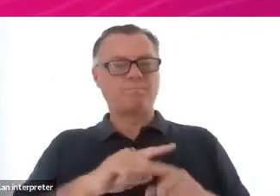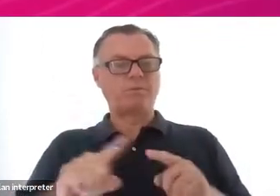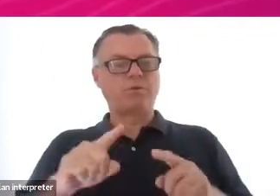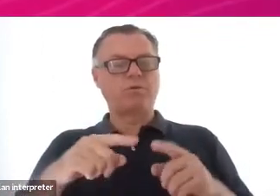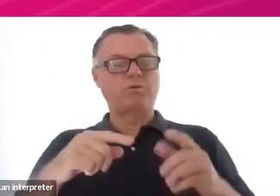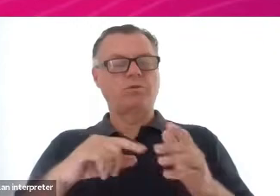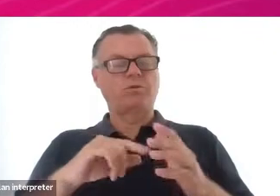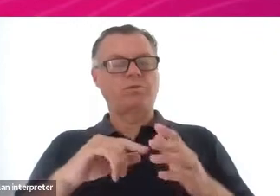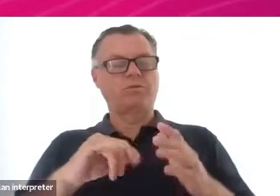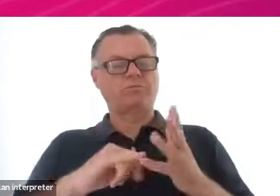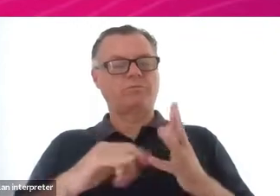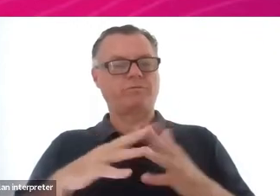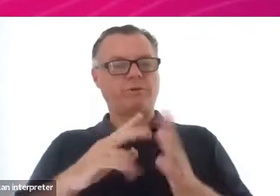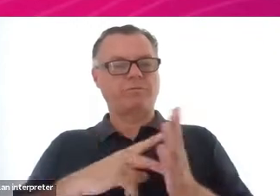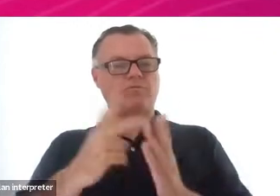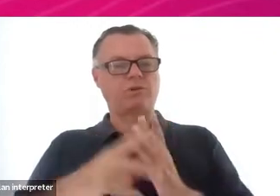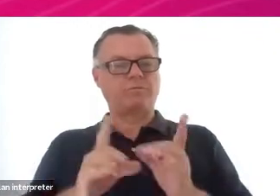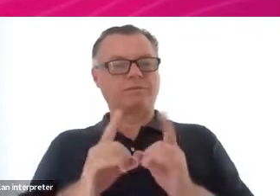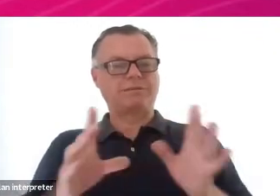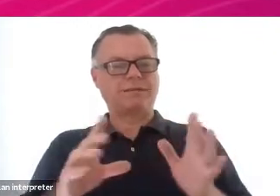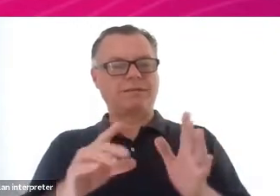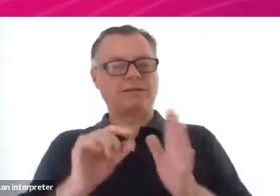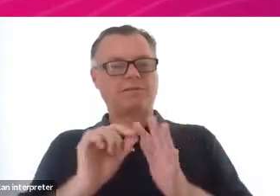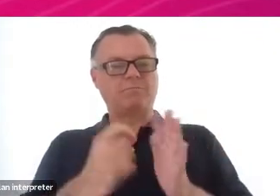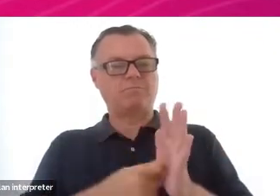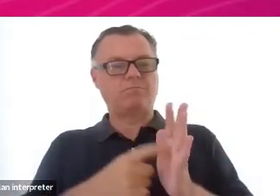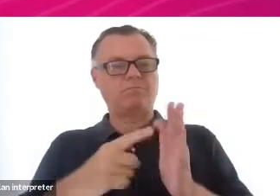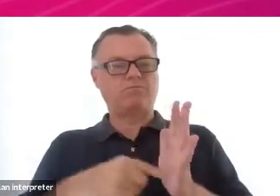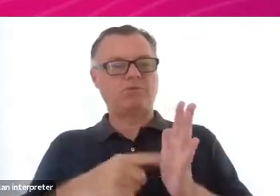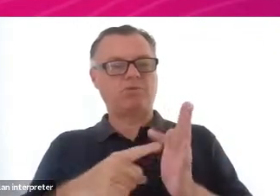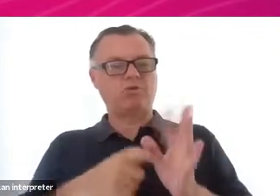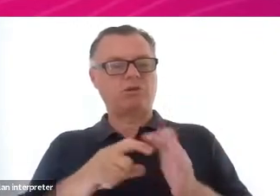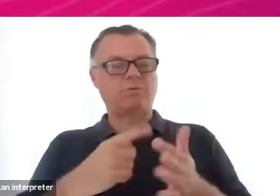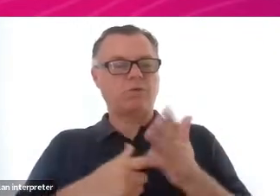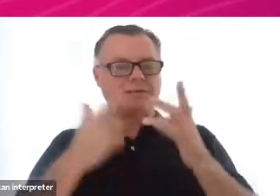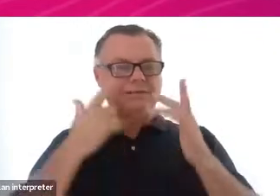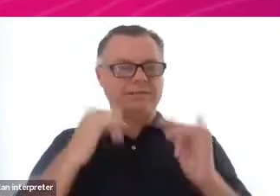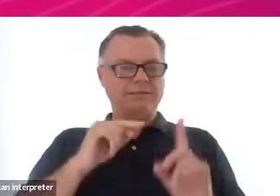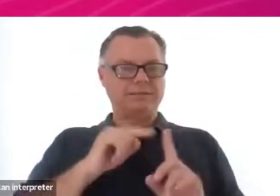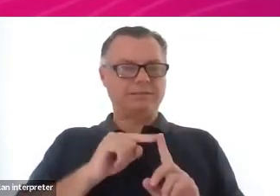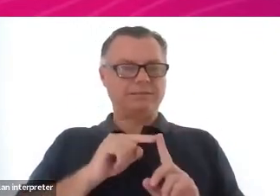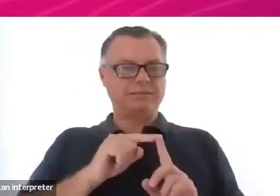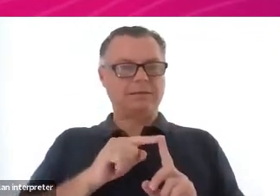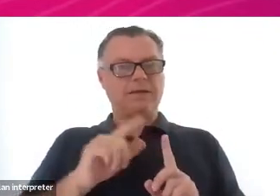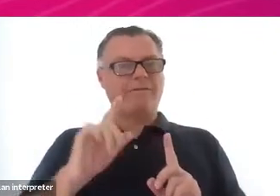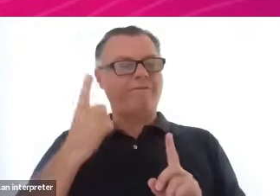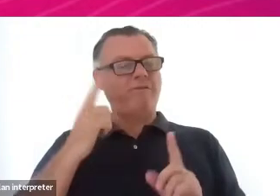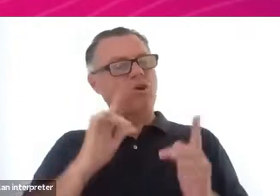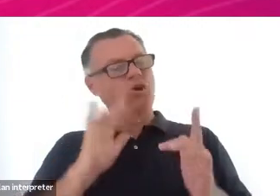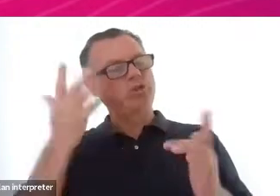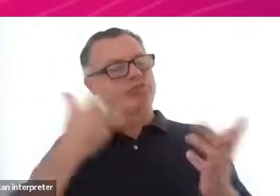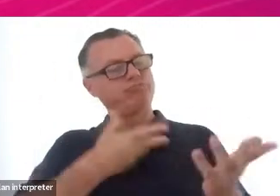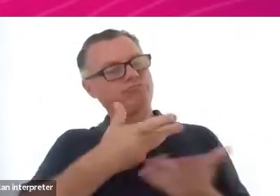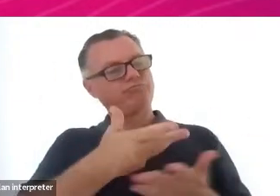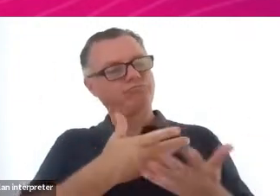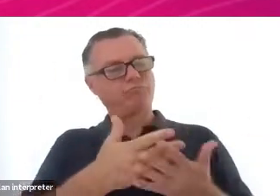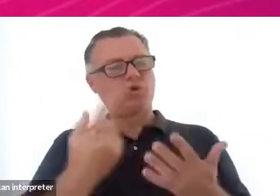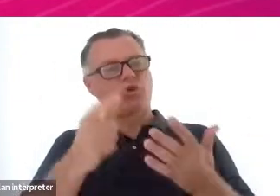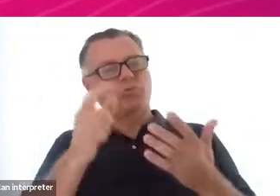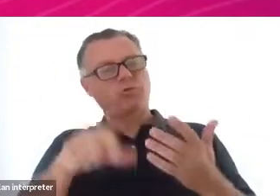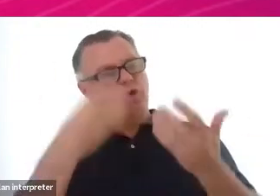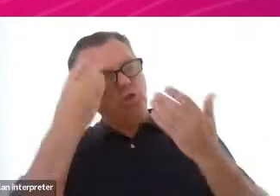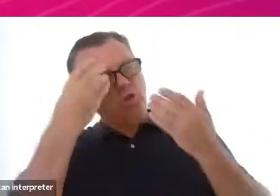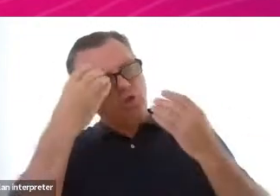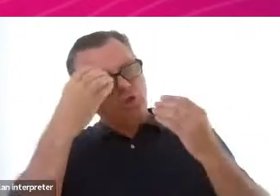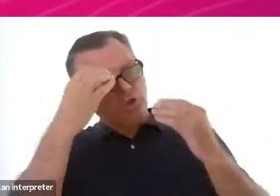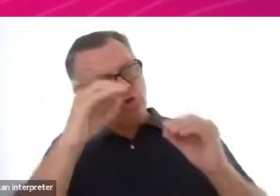stage in the software products. Founders, it has been my greatest joy to see you grow from these interactions with the coaches, with the knowledge,